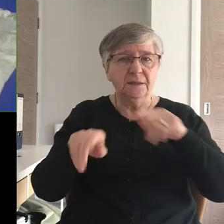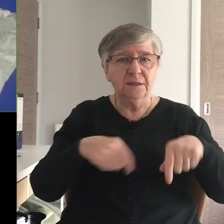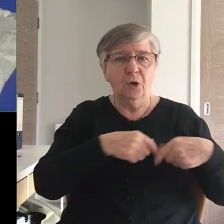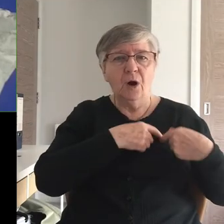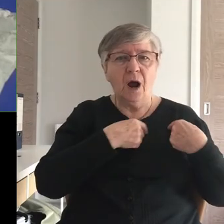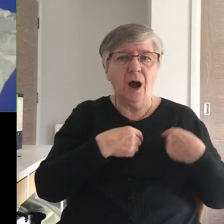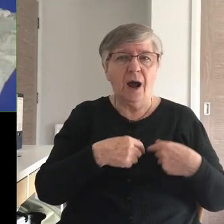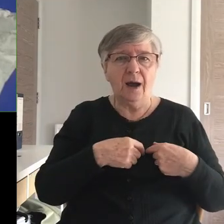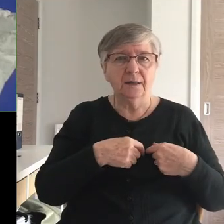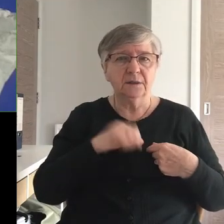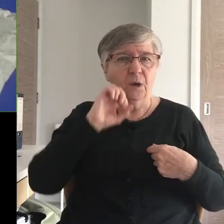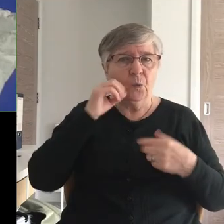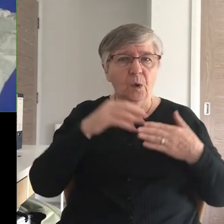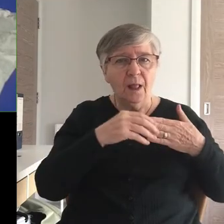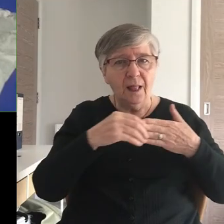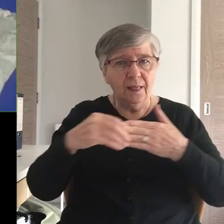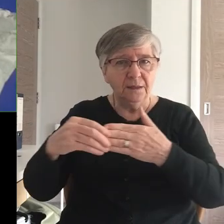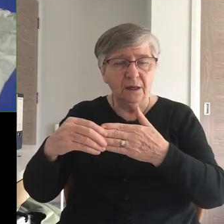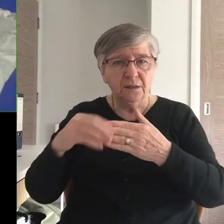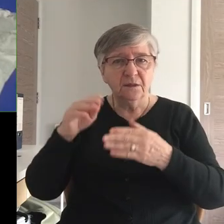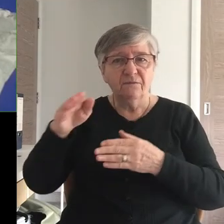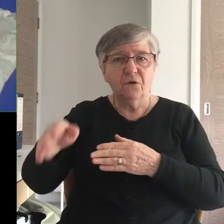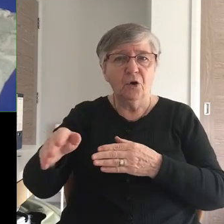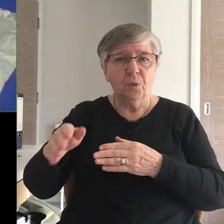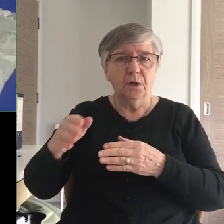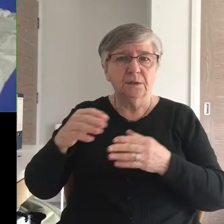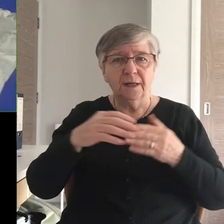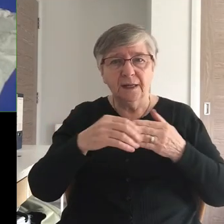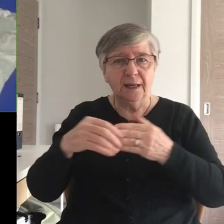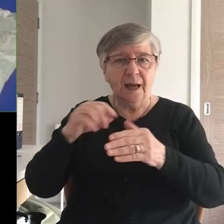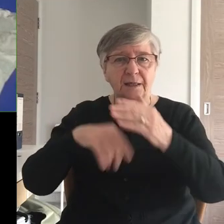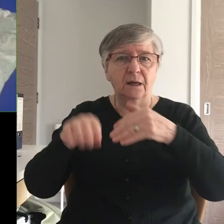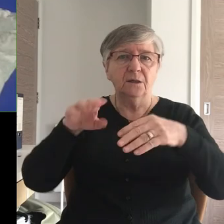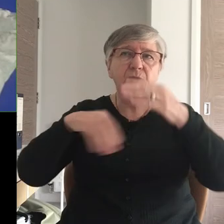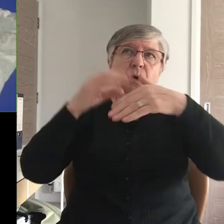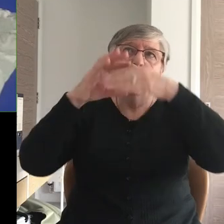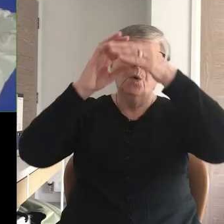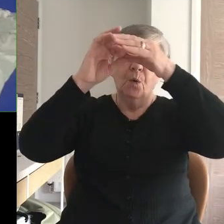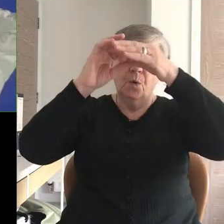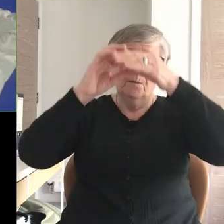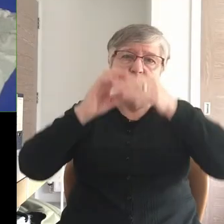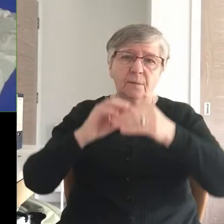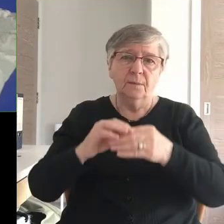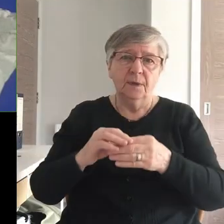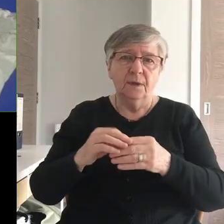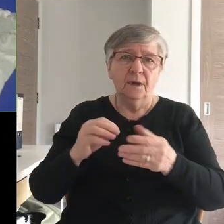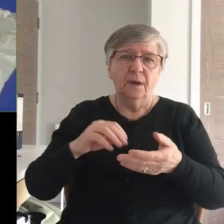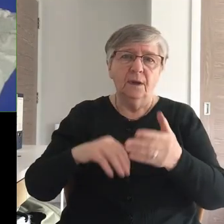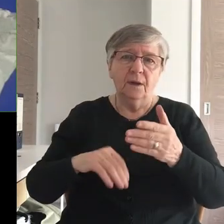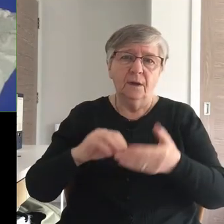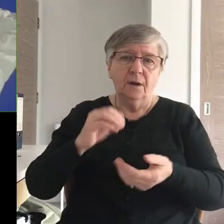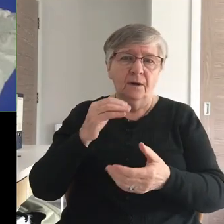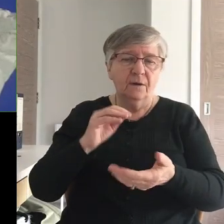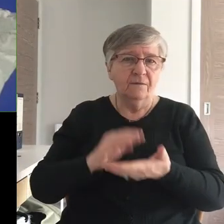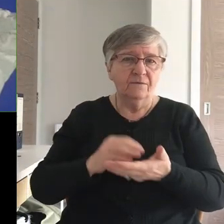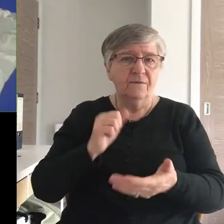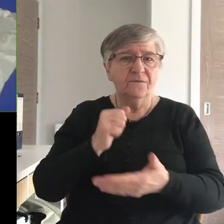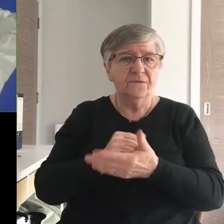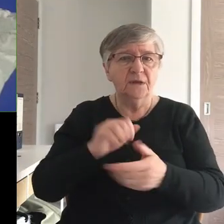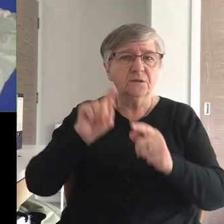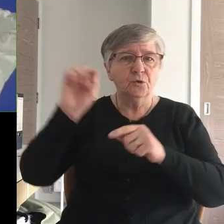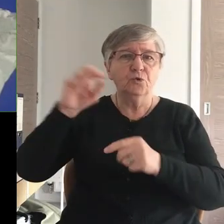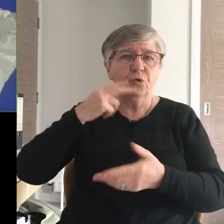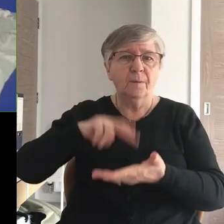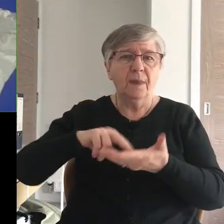that will lead us forward and guide us home. Fulfill your purpose in us, in each one of us, and